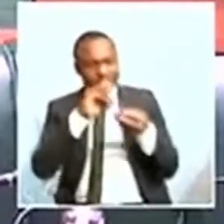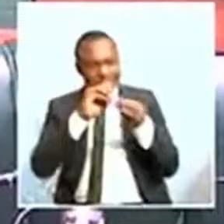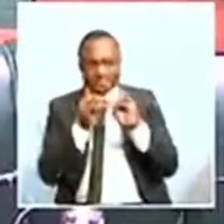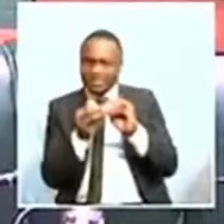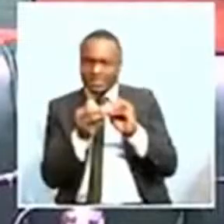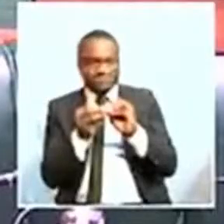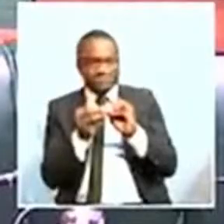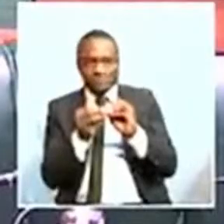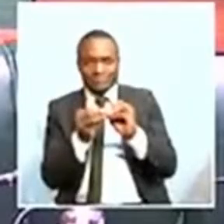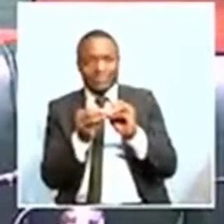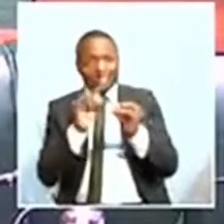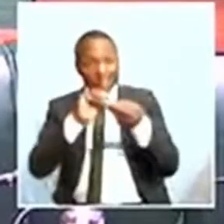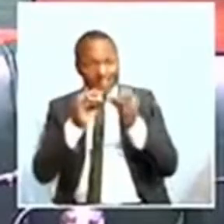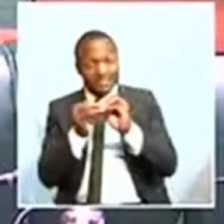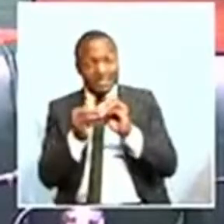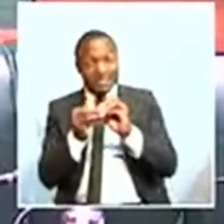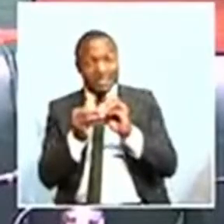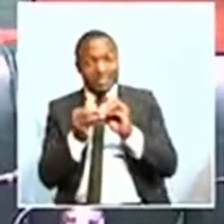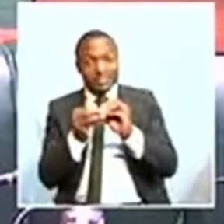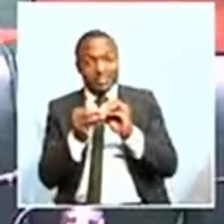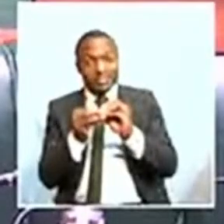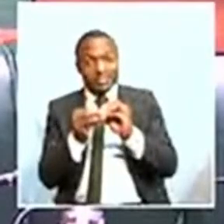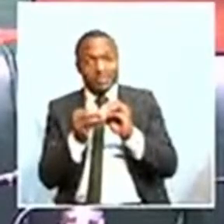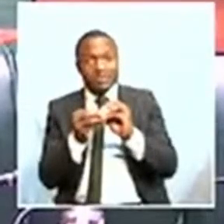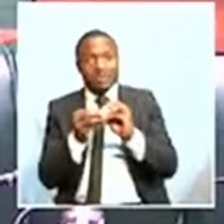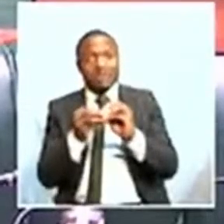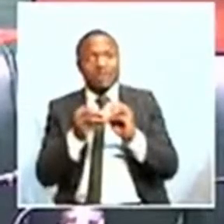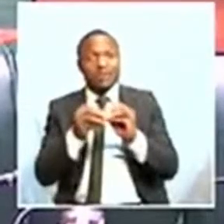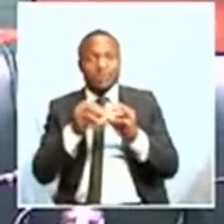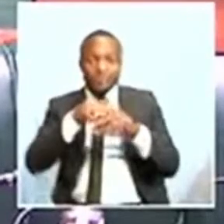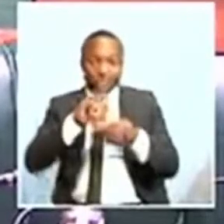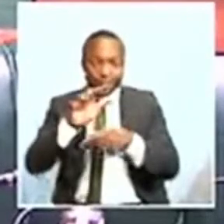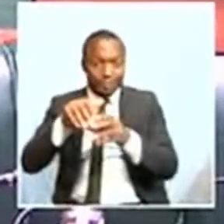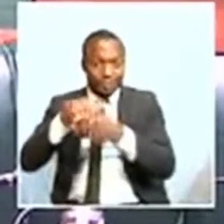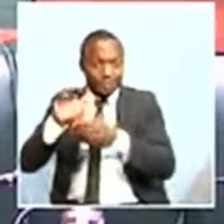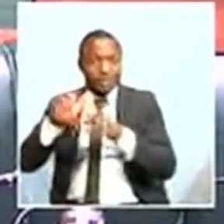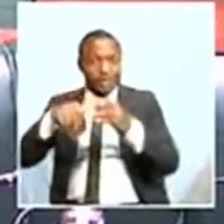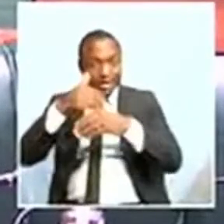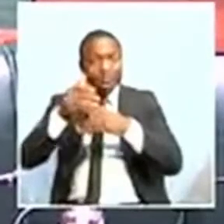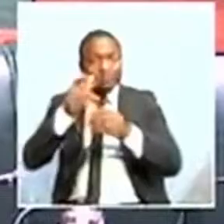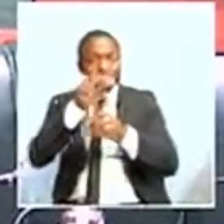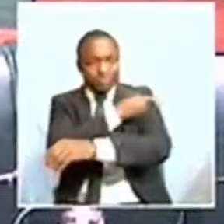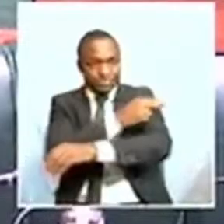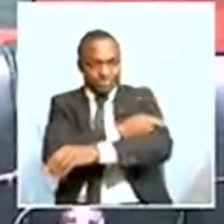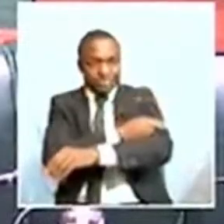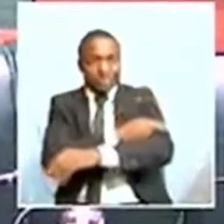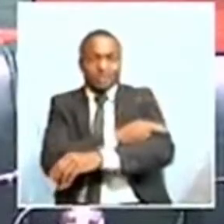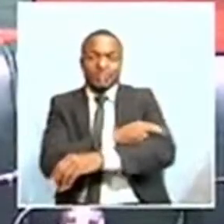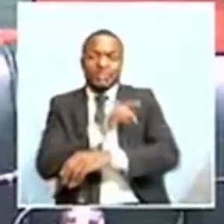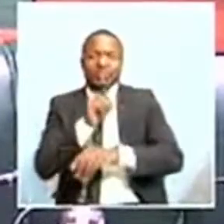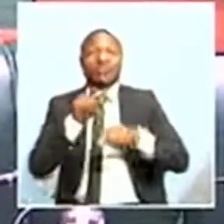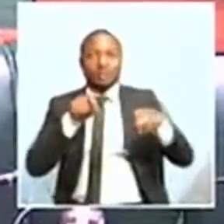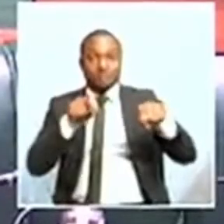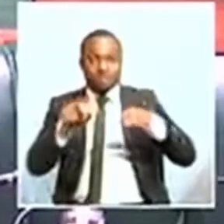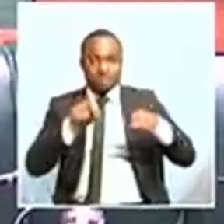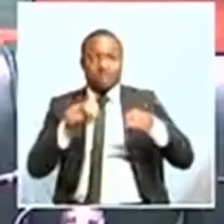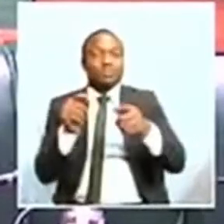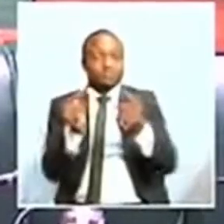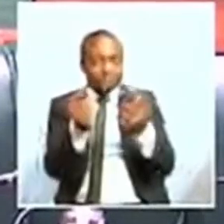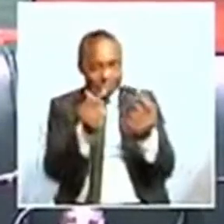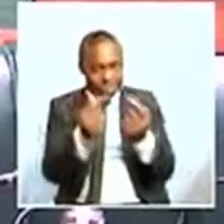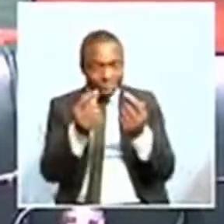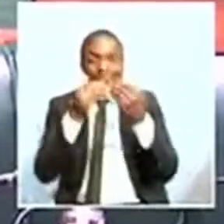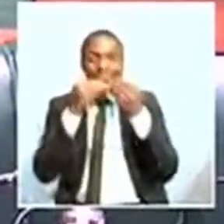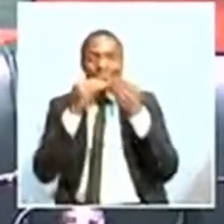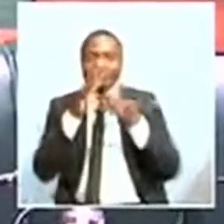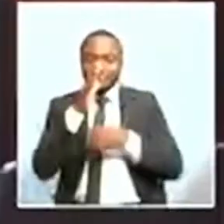numbers and the numbers of what we have discharged from the hospitals, I think we have contained the situation. I thank you, Madam